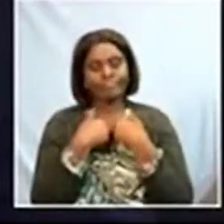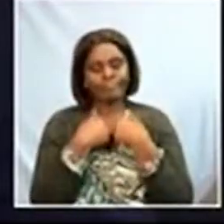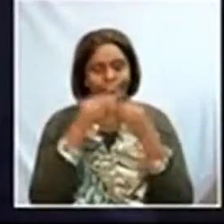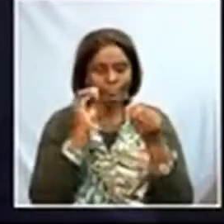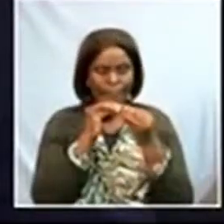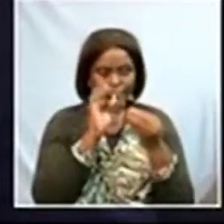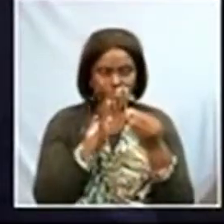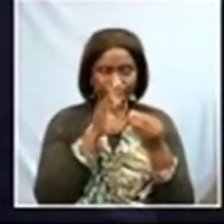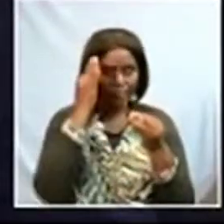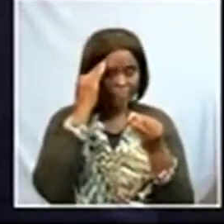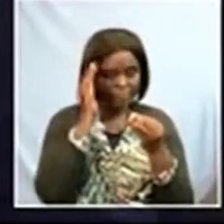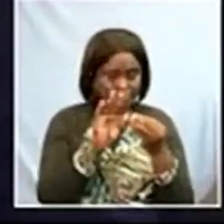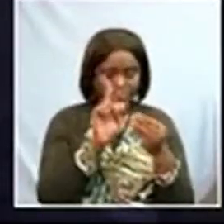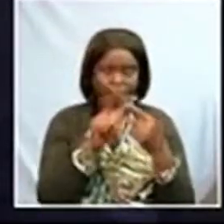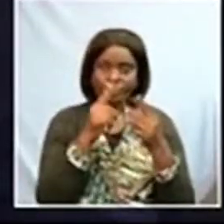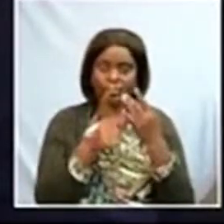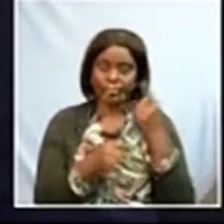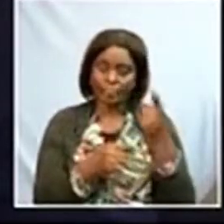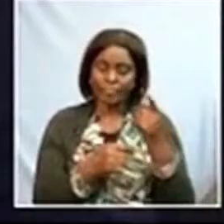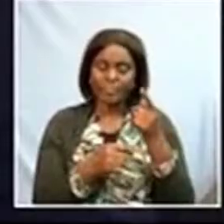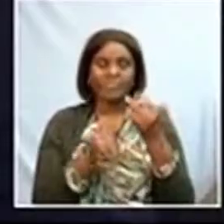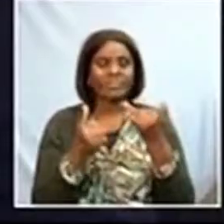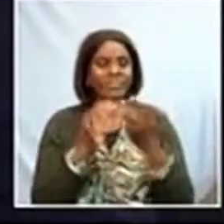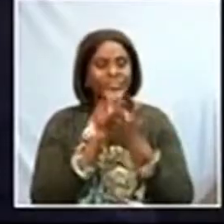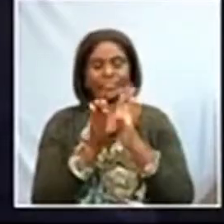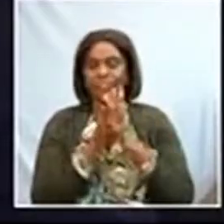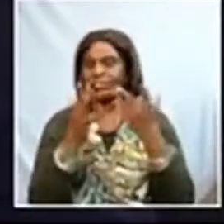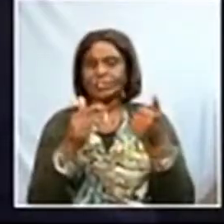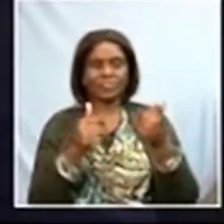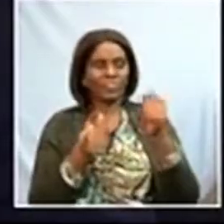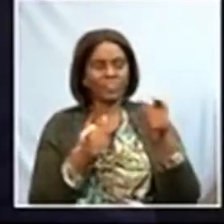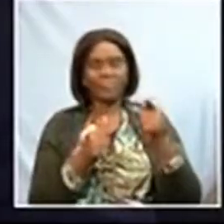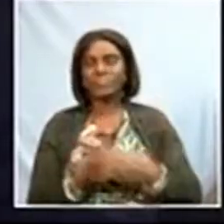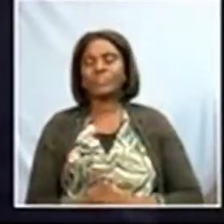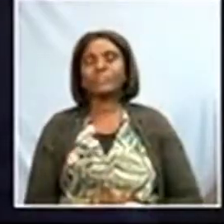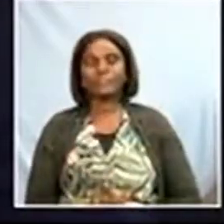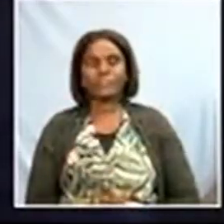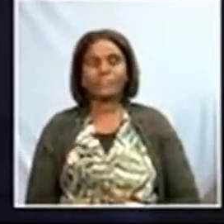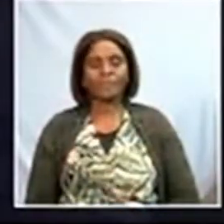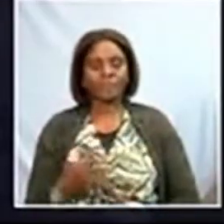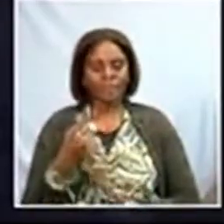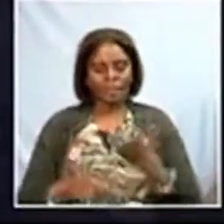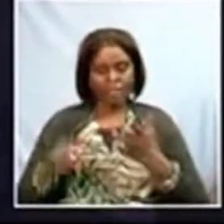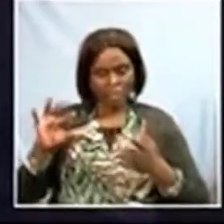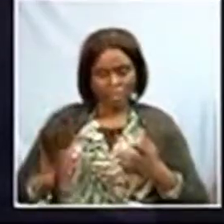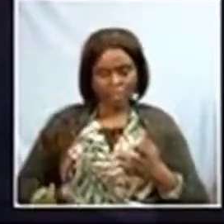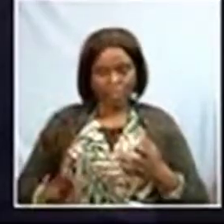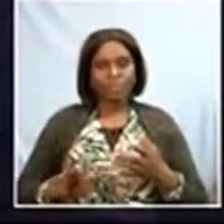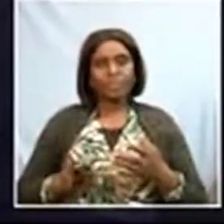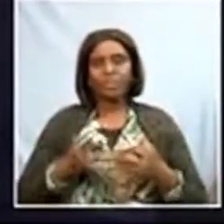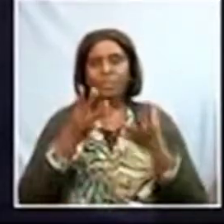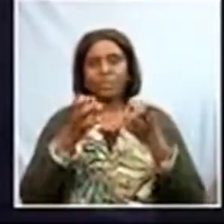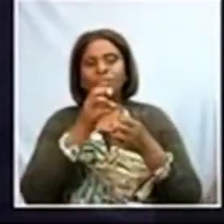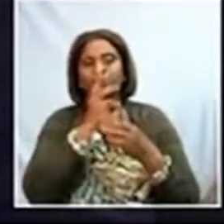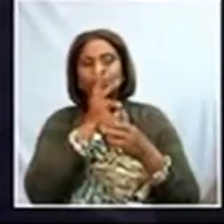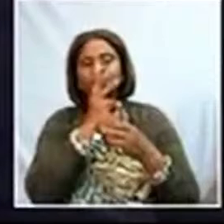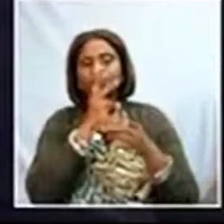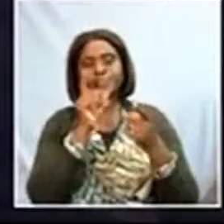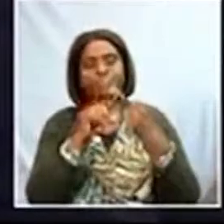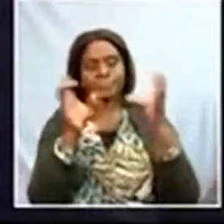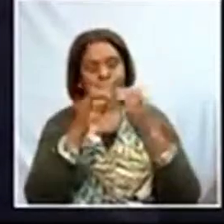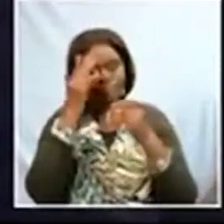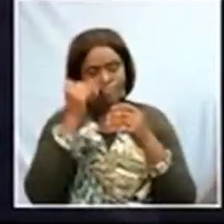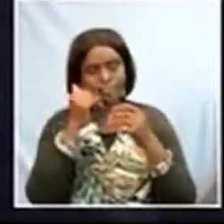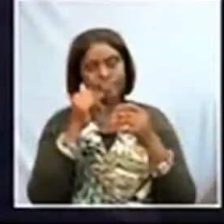into consideration, but that now becomes a loss on his part, because what benefit is a dry borehole to the community? That's